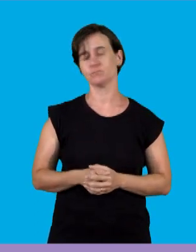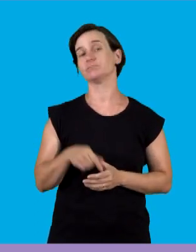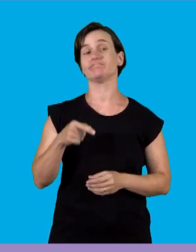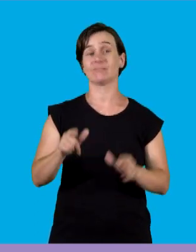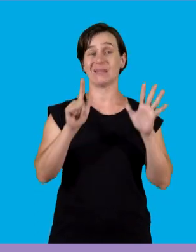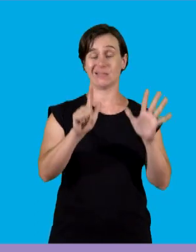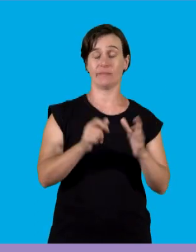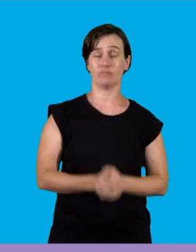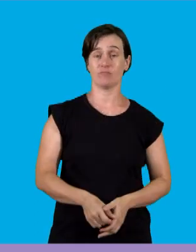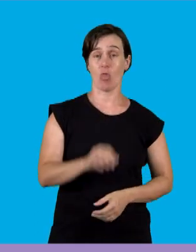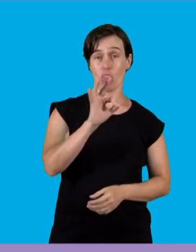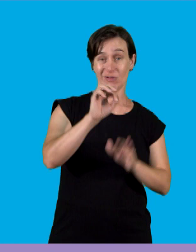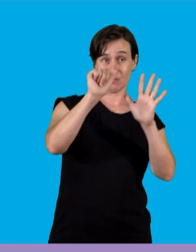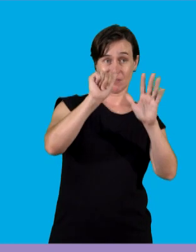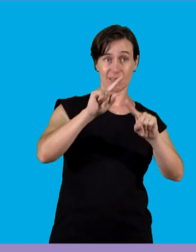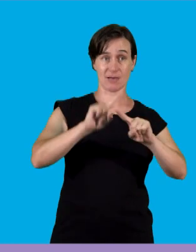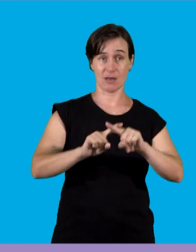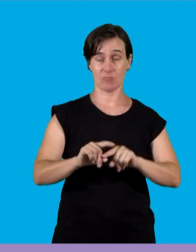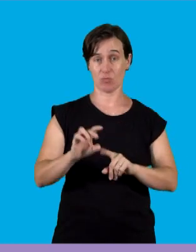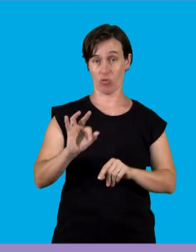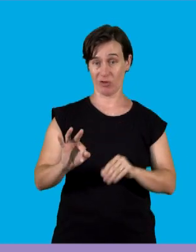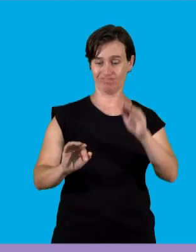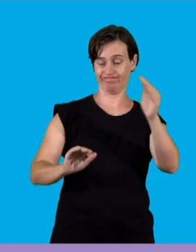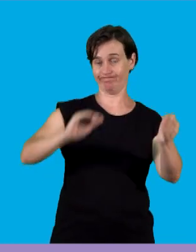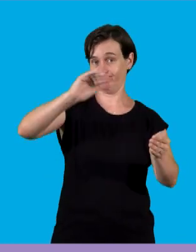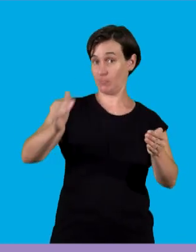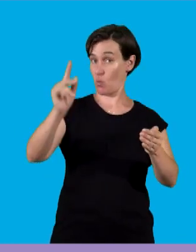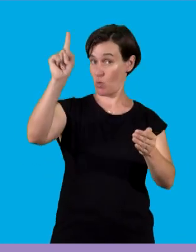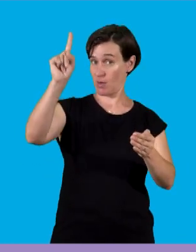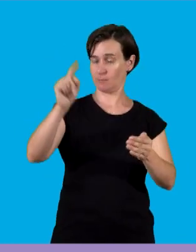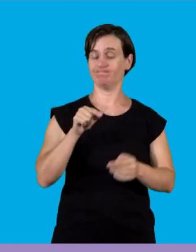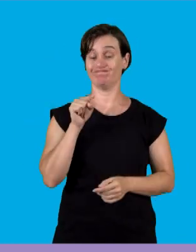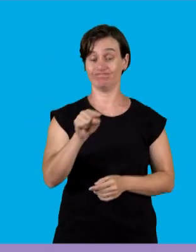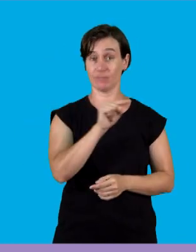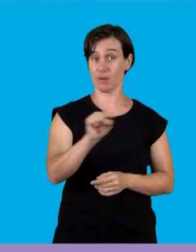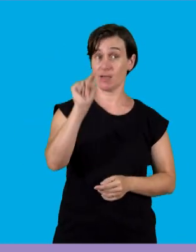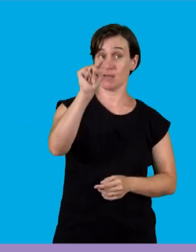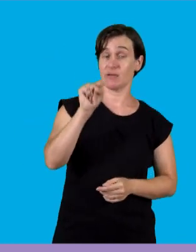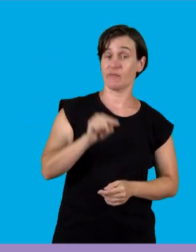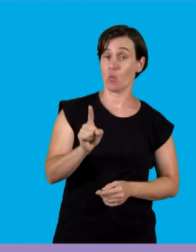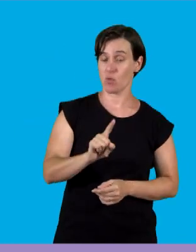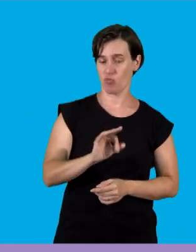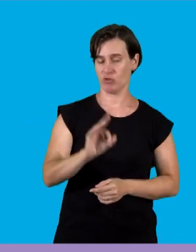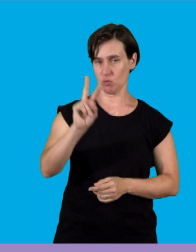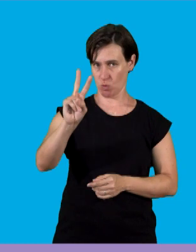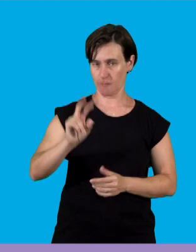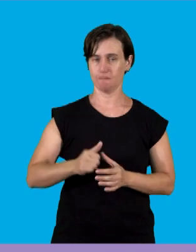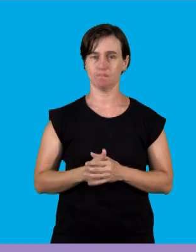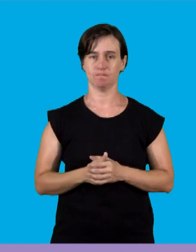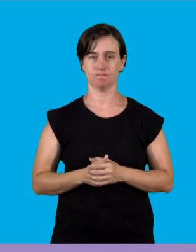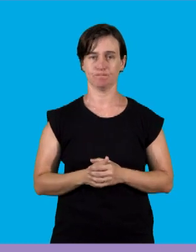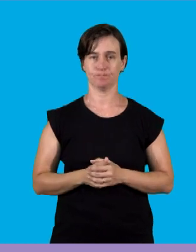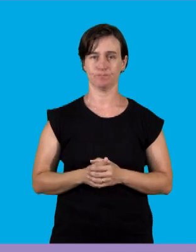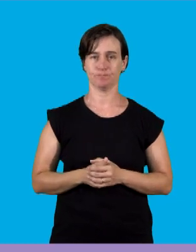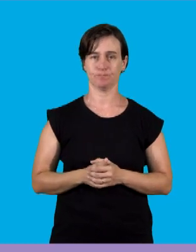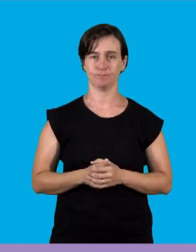3, and this product is raised to an exponent 1, and this is divided by 3